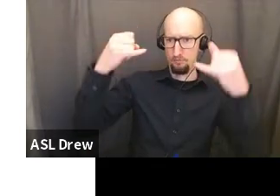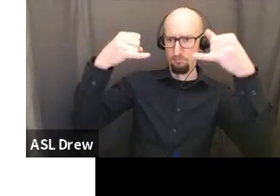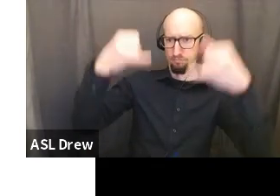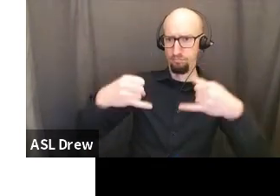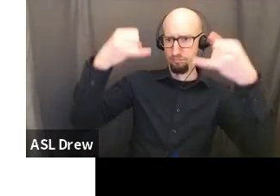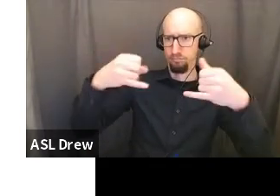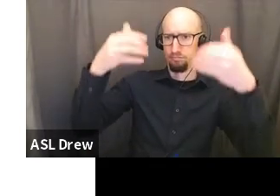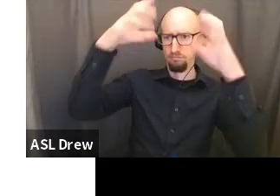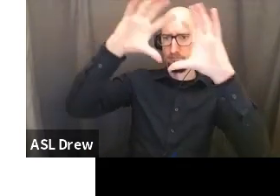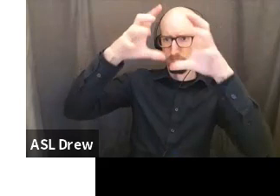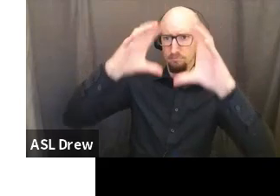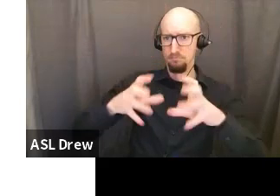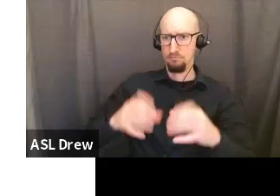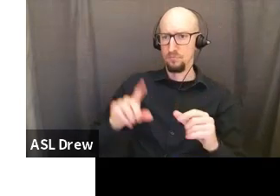that